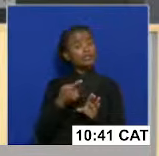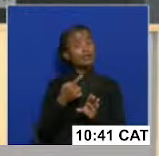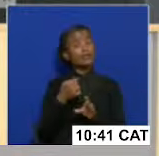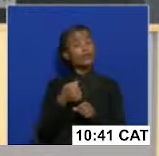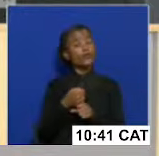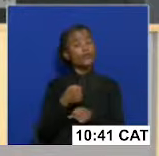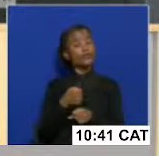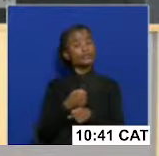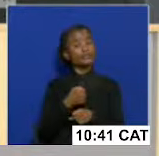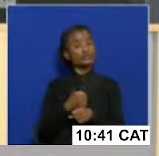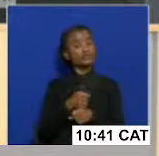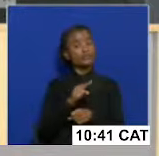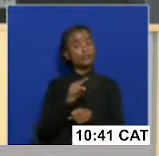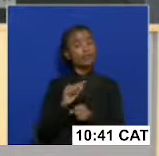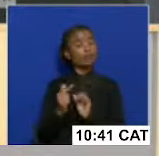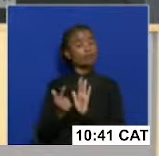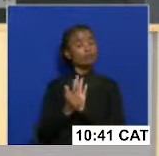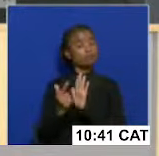a lawful